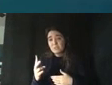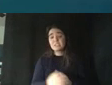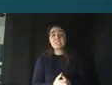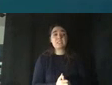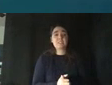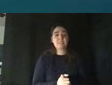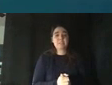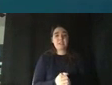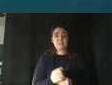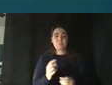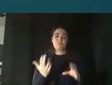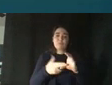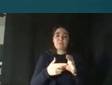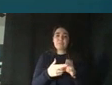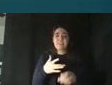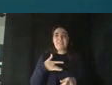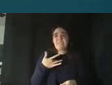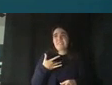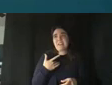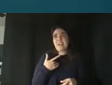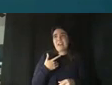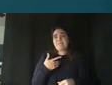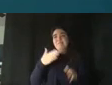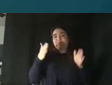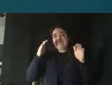like I had a bunch of little brothers who